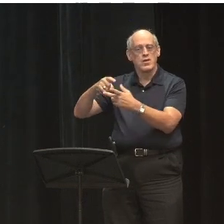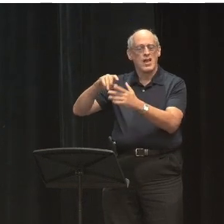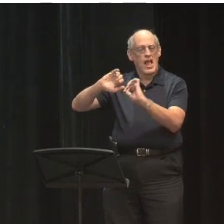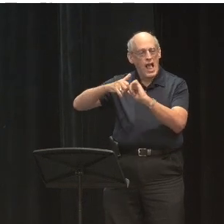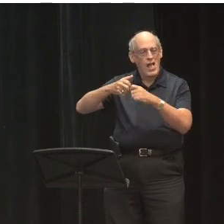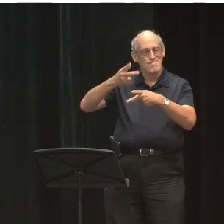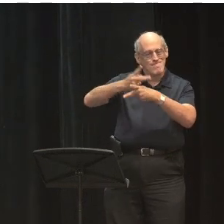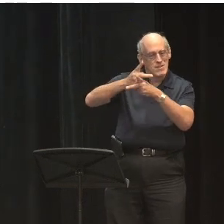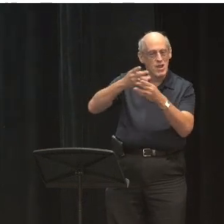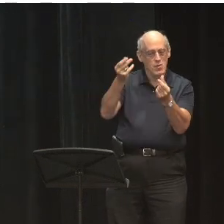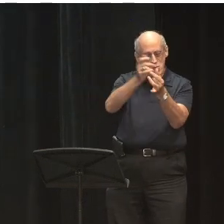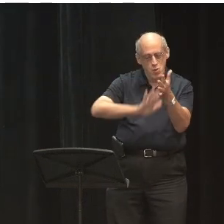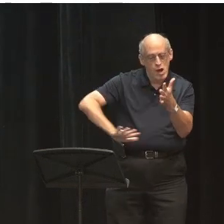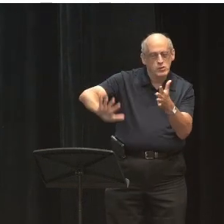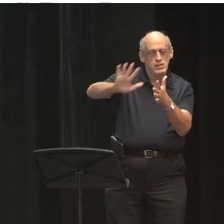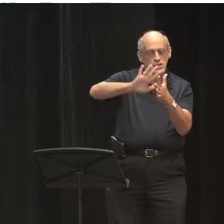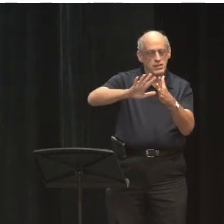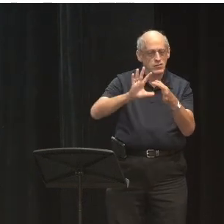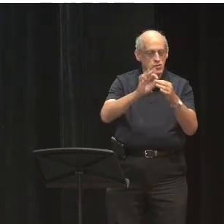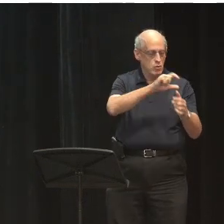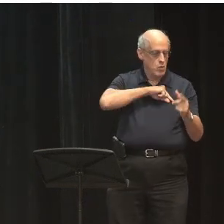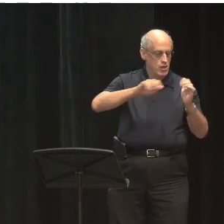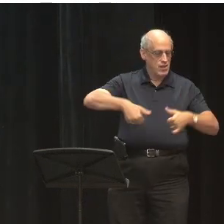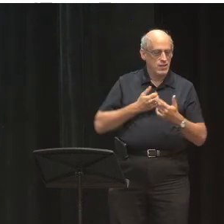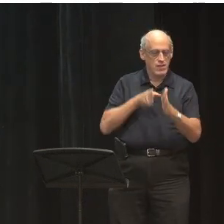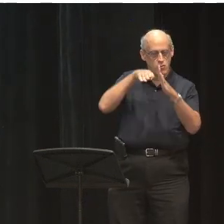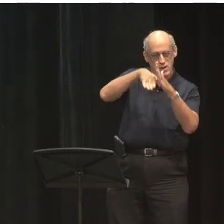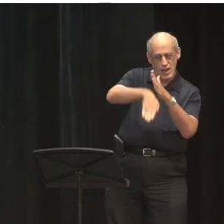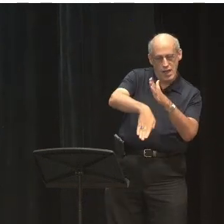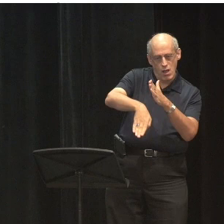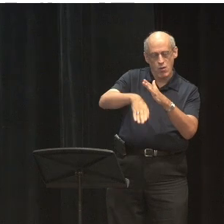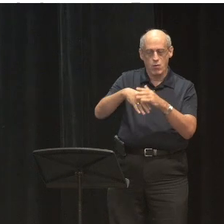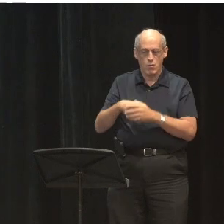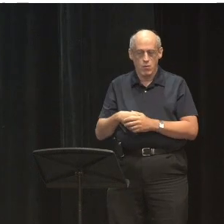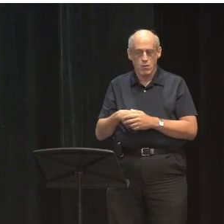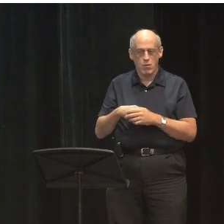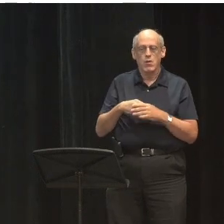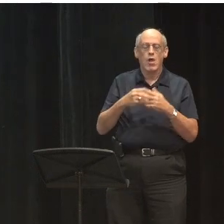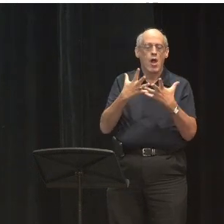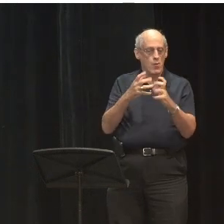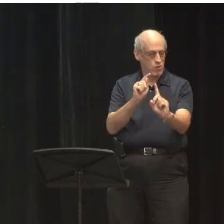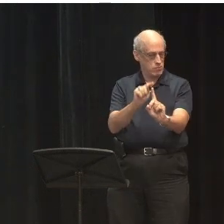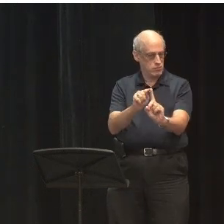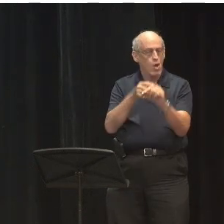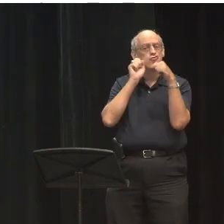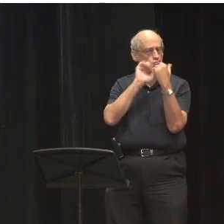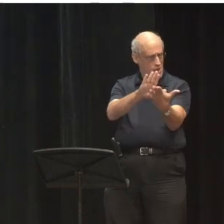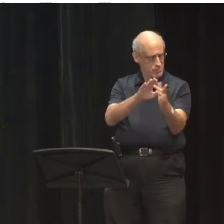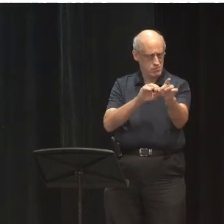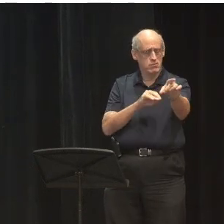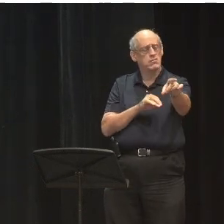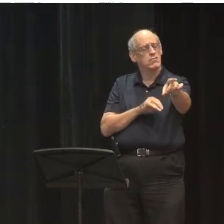our property with the quality of life going down for this period of life, I would like that to be addressed.